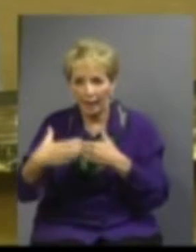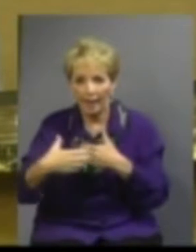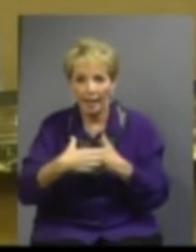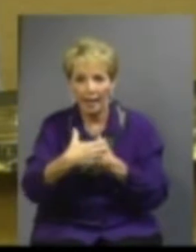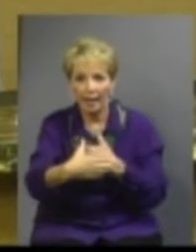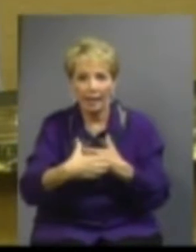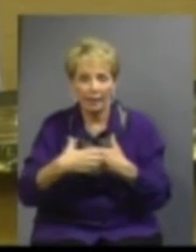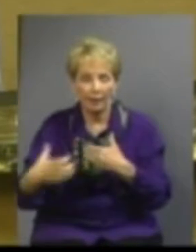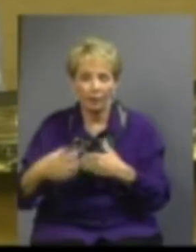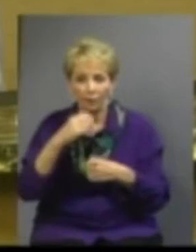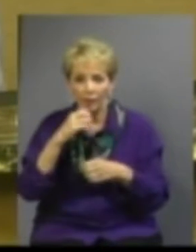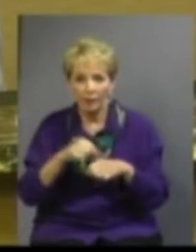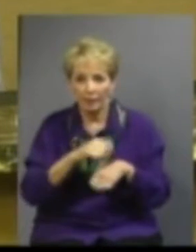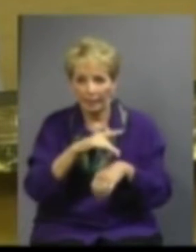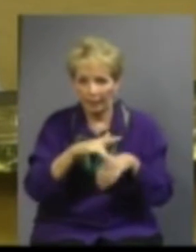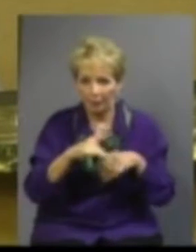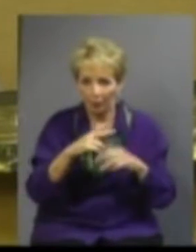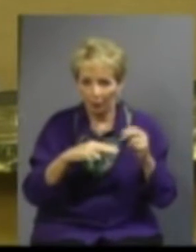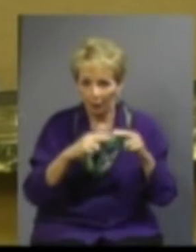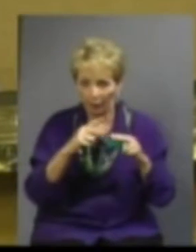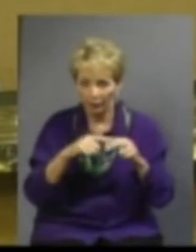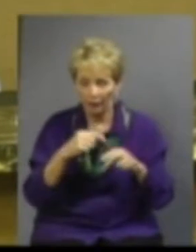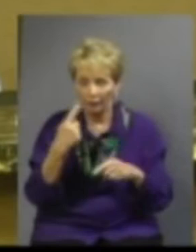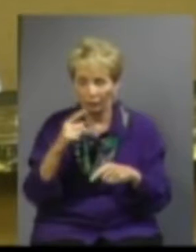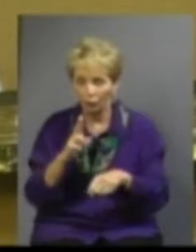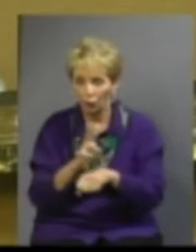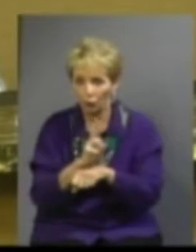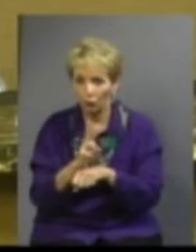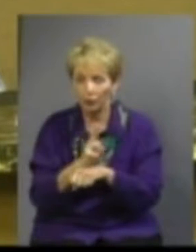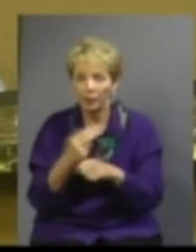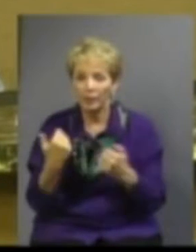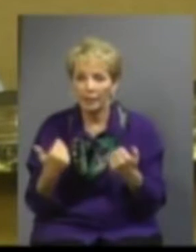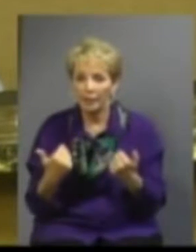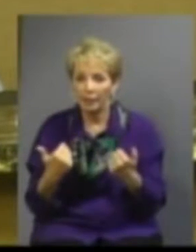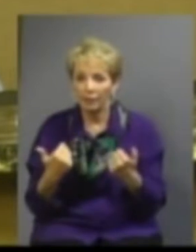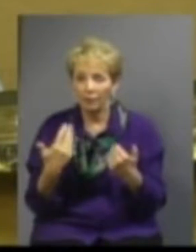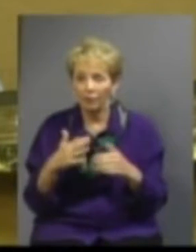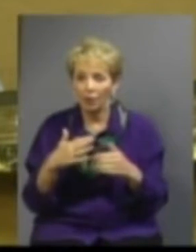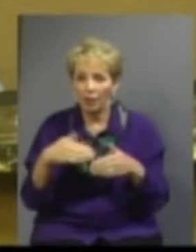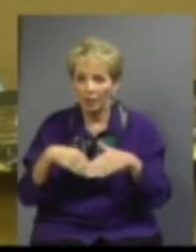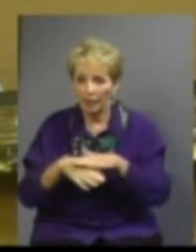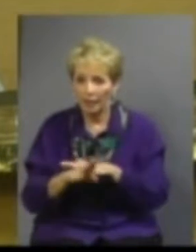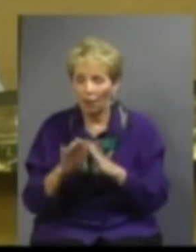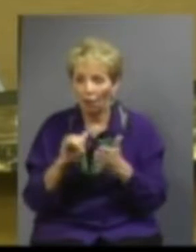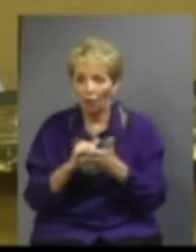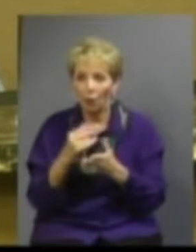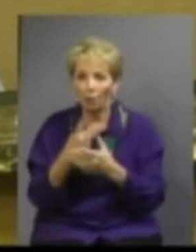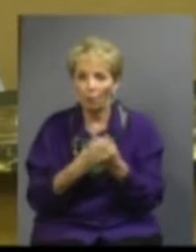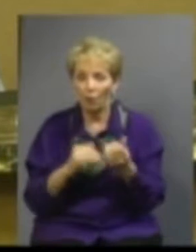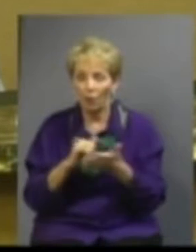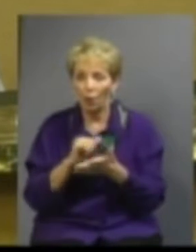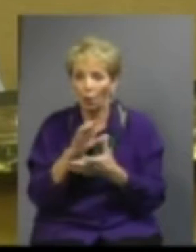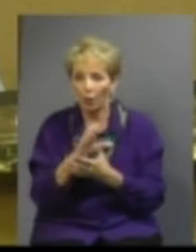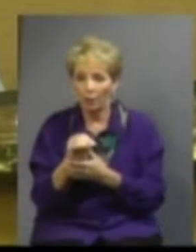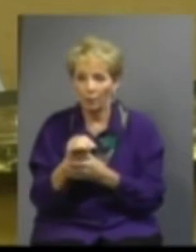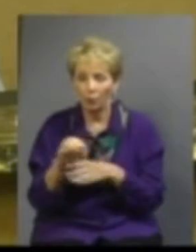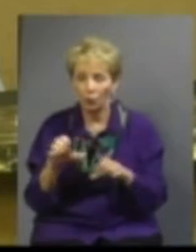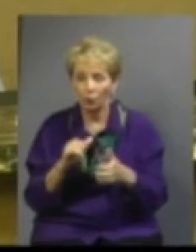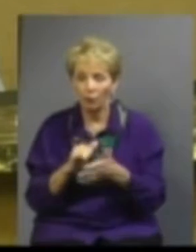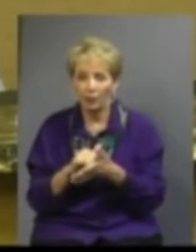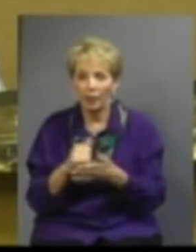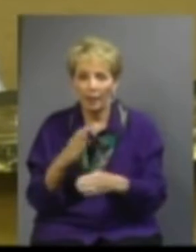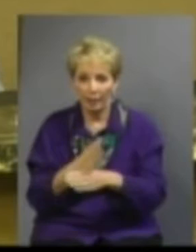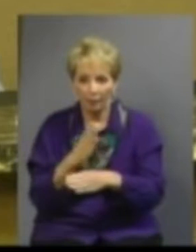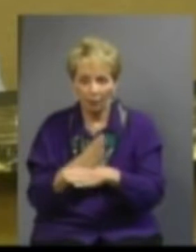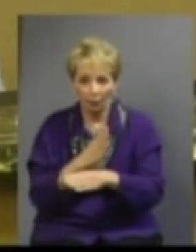and to take an empty building and put it to use. Now that we have moved into that, both of those companies are doing those